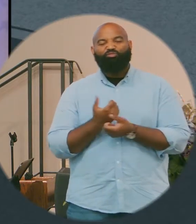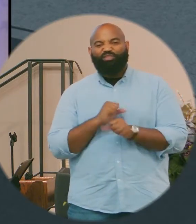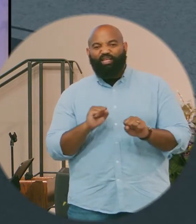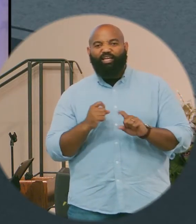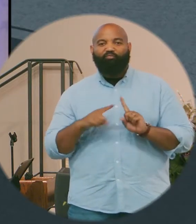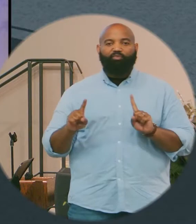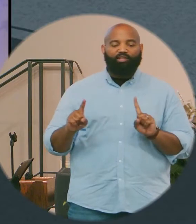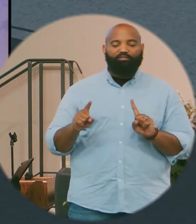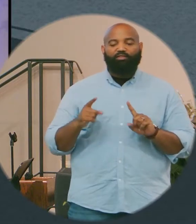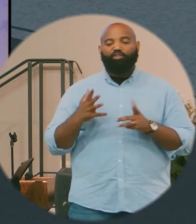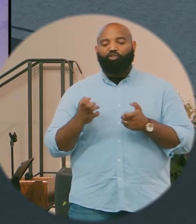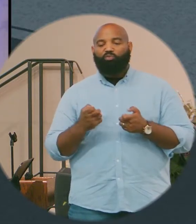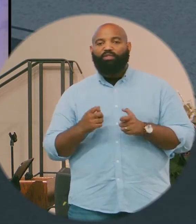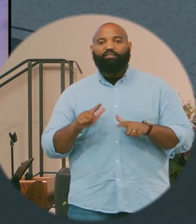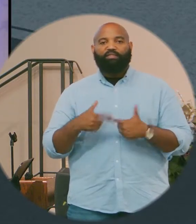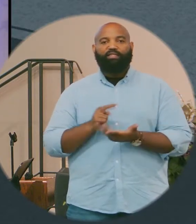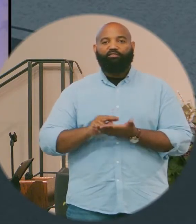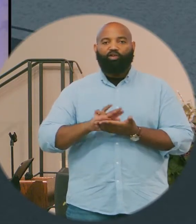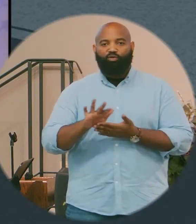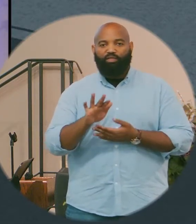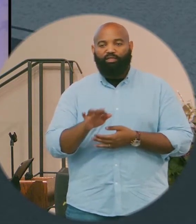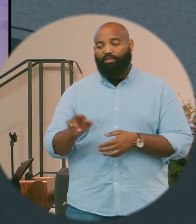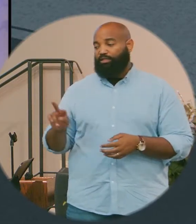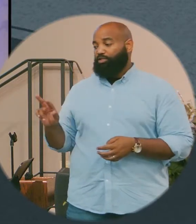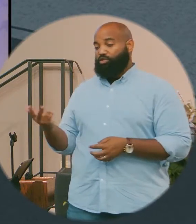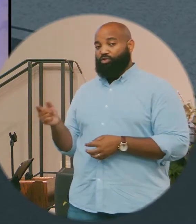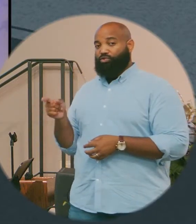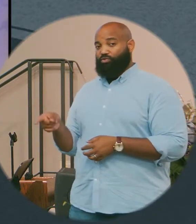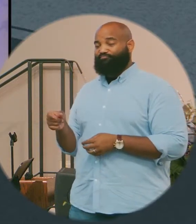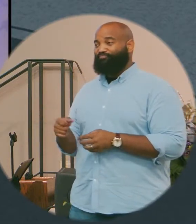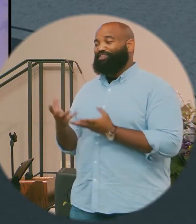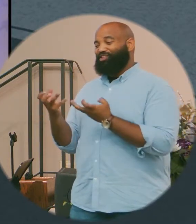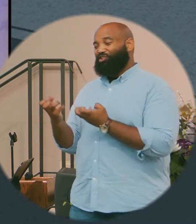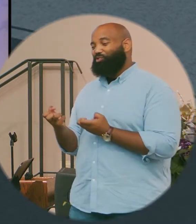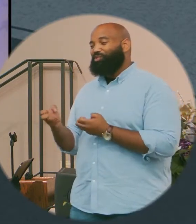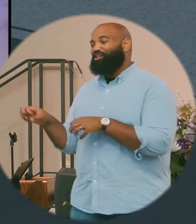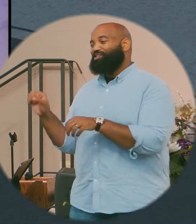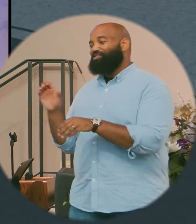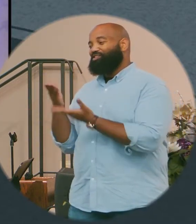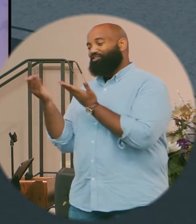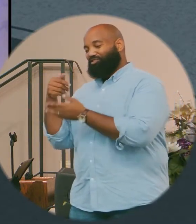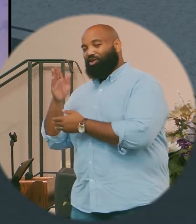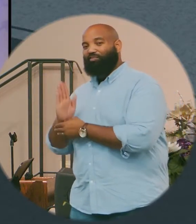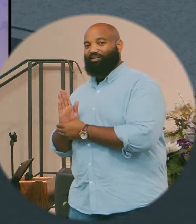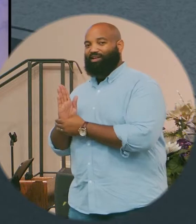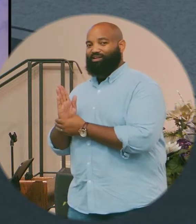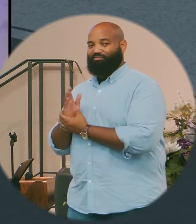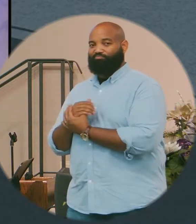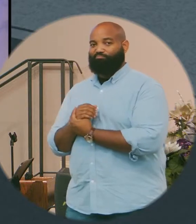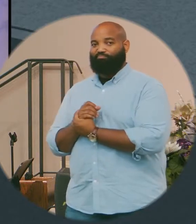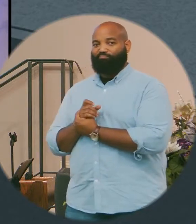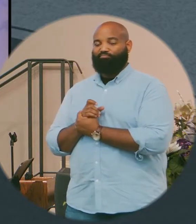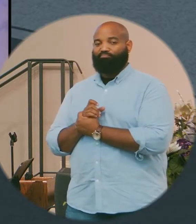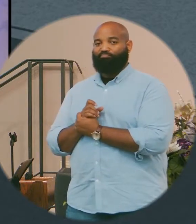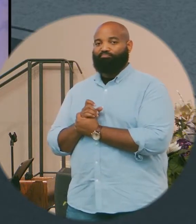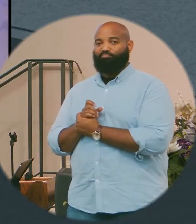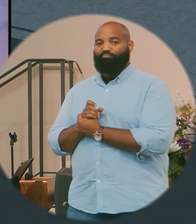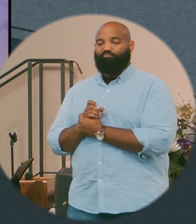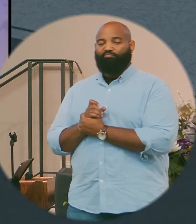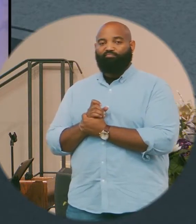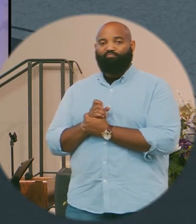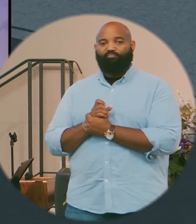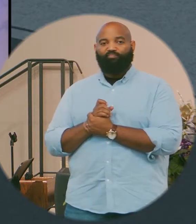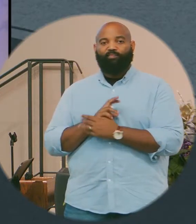blazer, but that don't mean anything. You know, just because you wear white don't mean you holy. It is about the